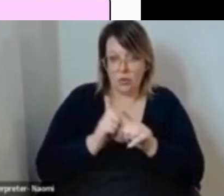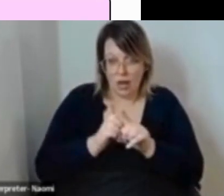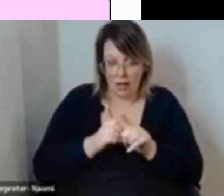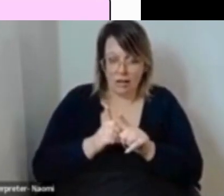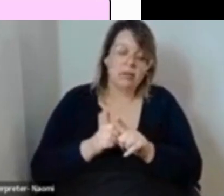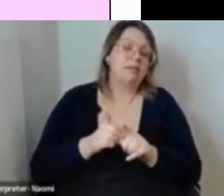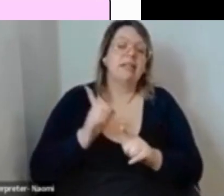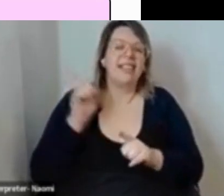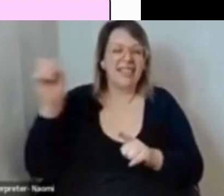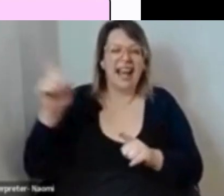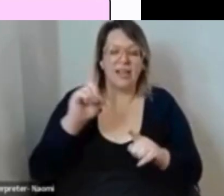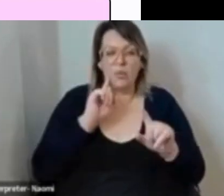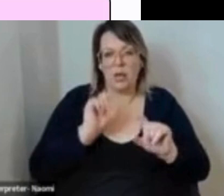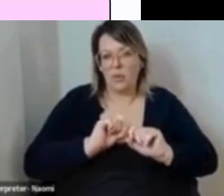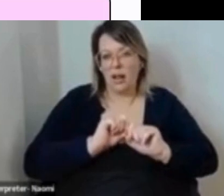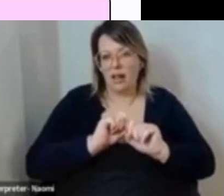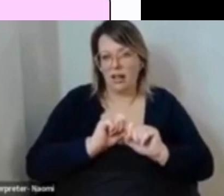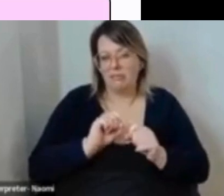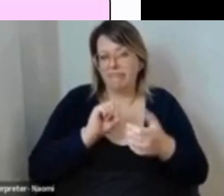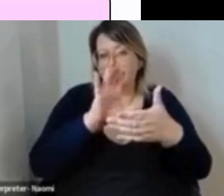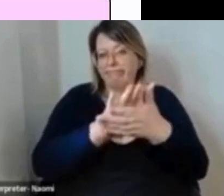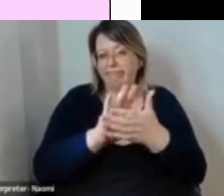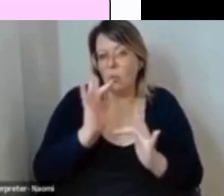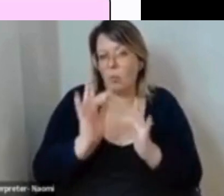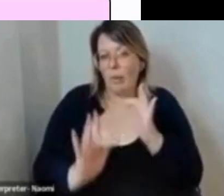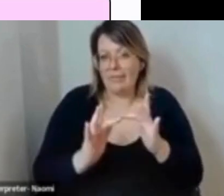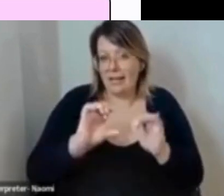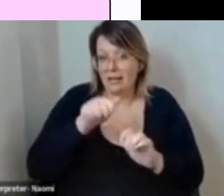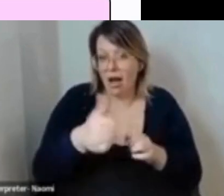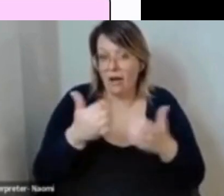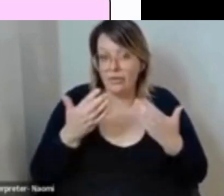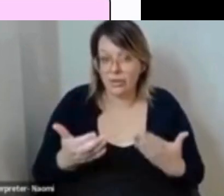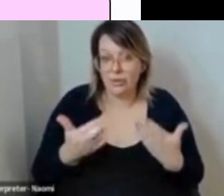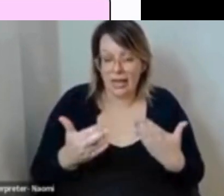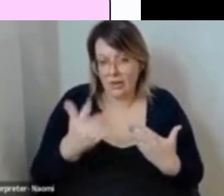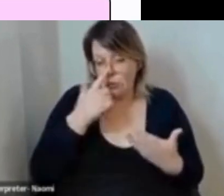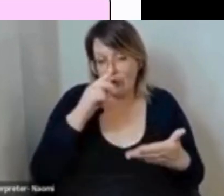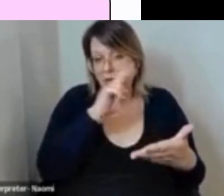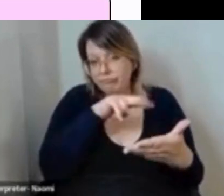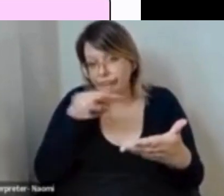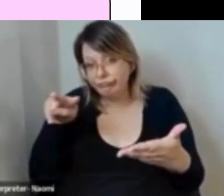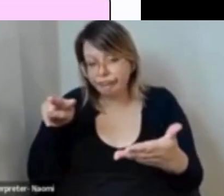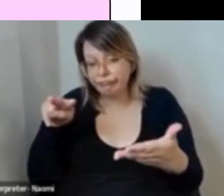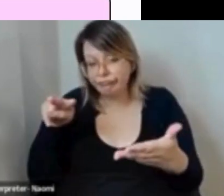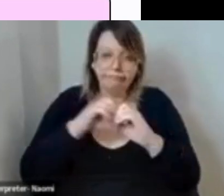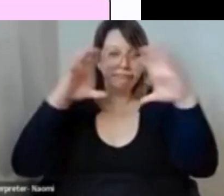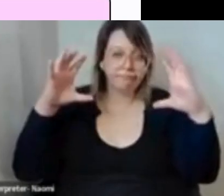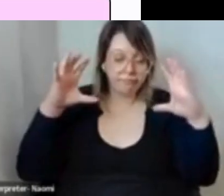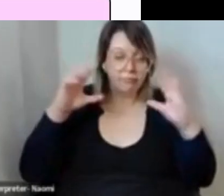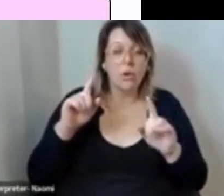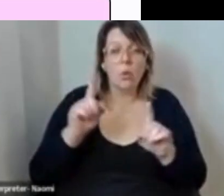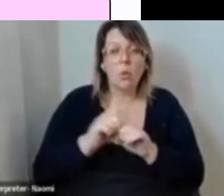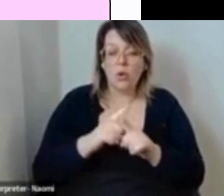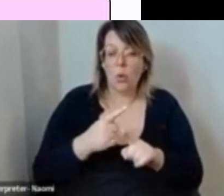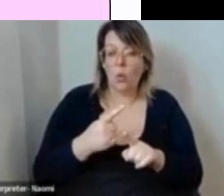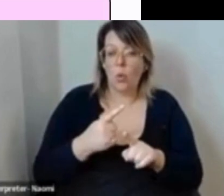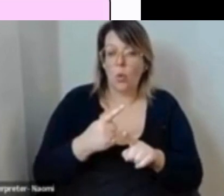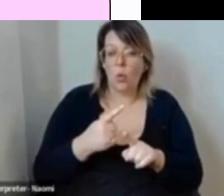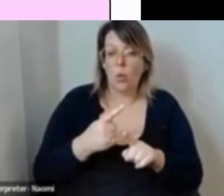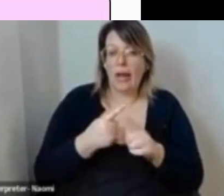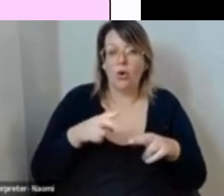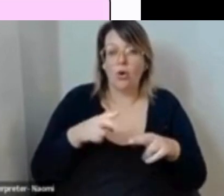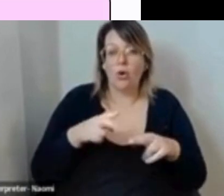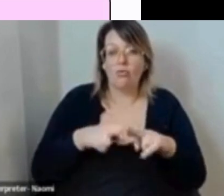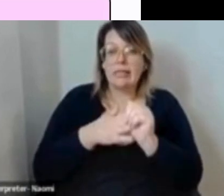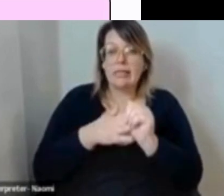this timeline with you all on our website too after today's event. And these dates can also be found in the quick reference guide, which was published and shared with